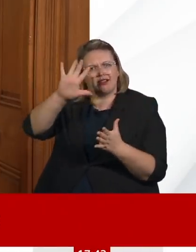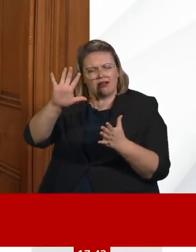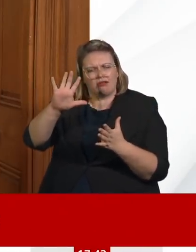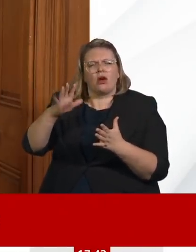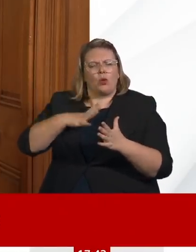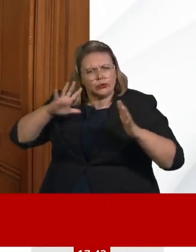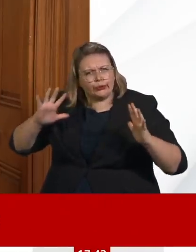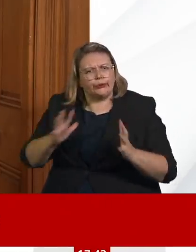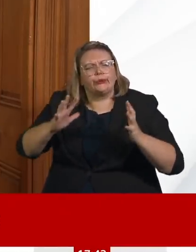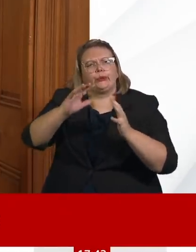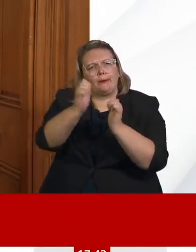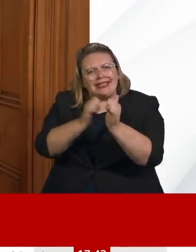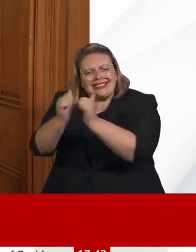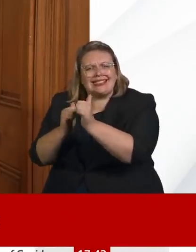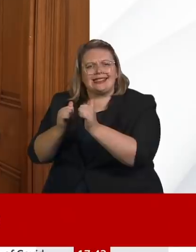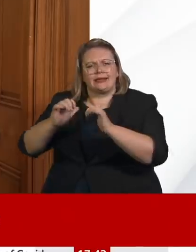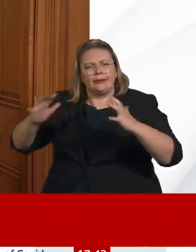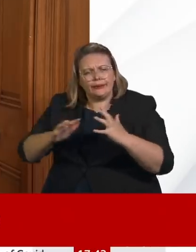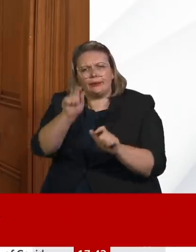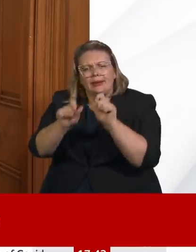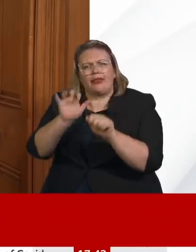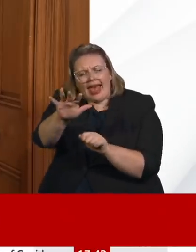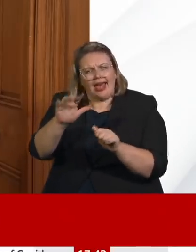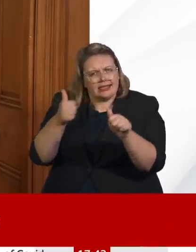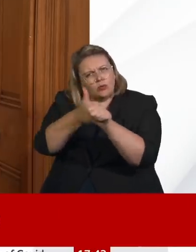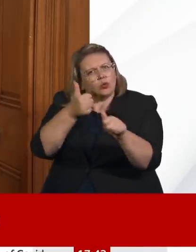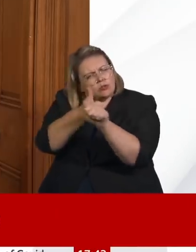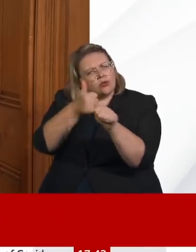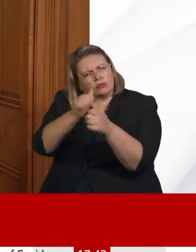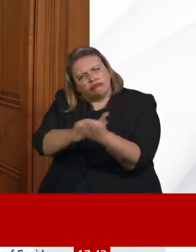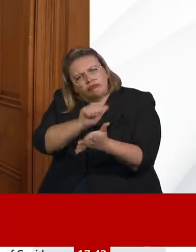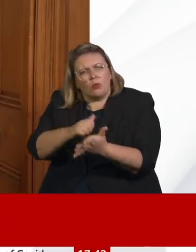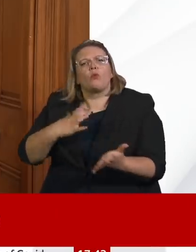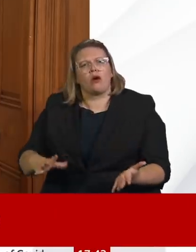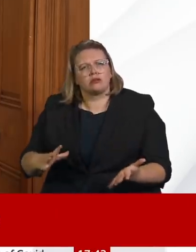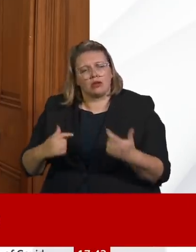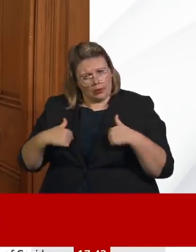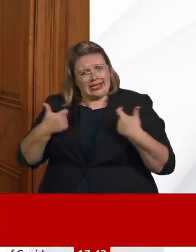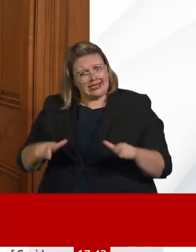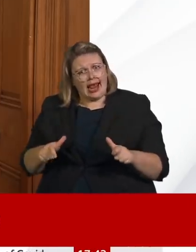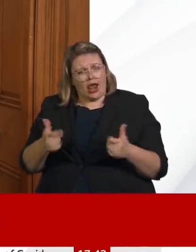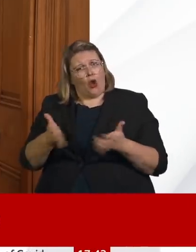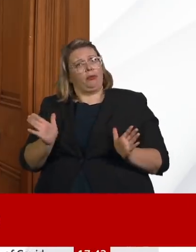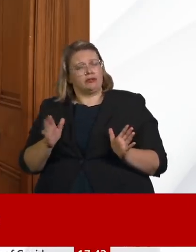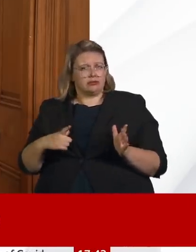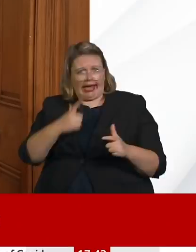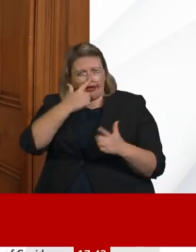businesses, people in Greater Manchester, the proper levels of support. As I've said, our door remains open